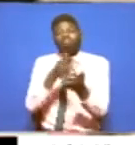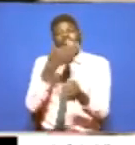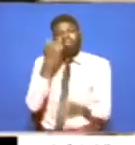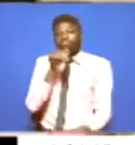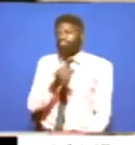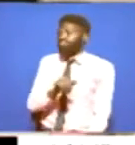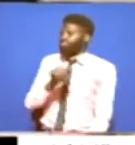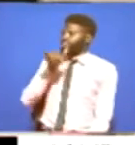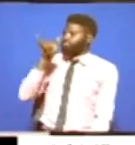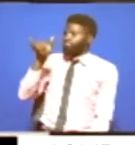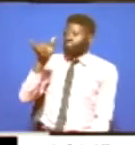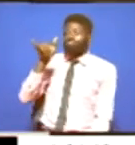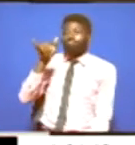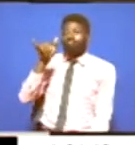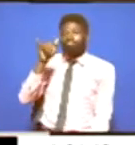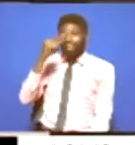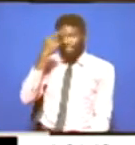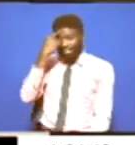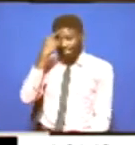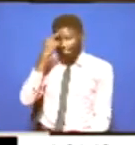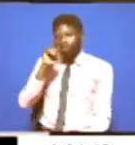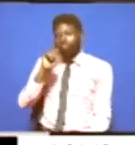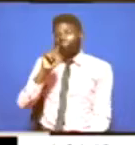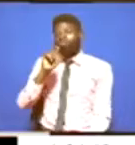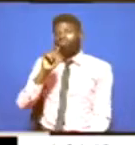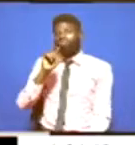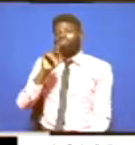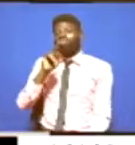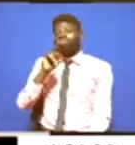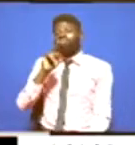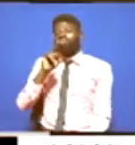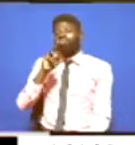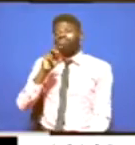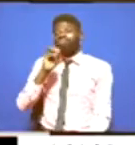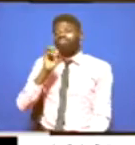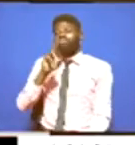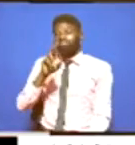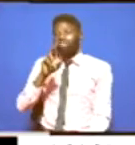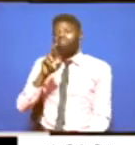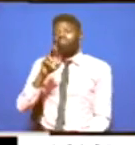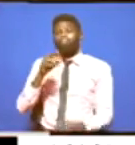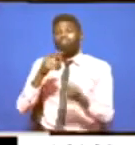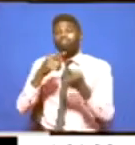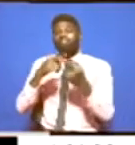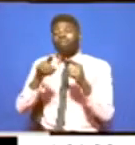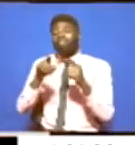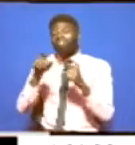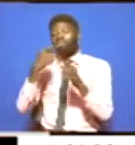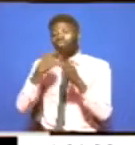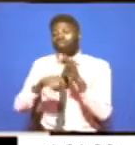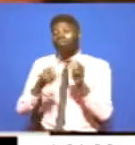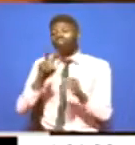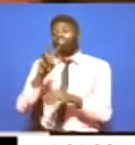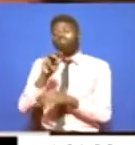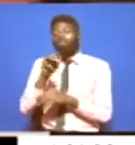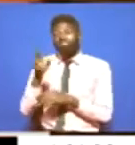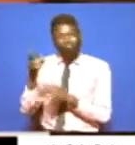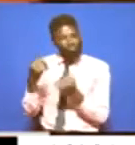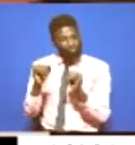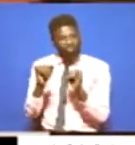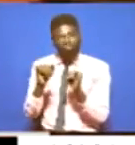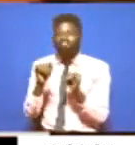2 million shillings. Wambui has tried to raise his sum from friends and neighbors but has not been